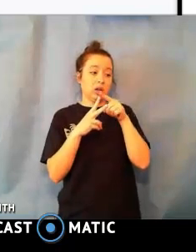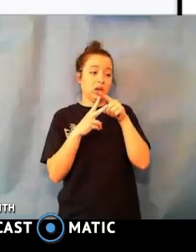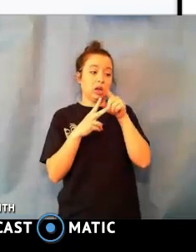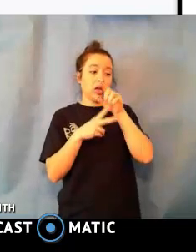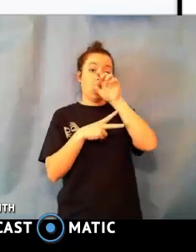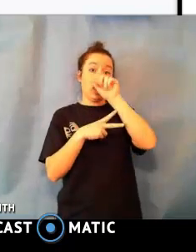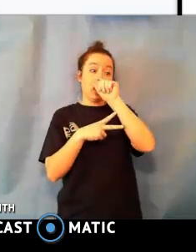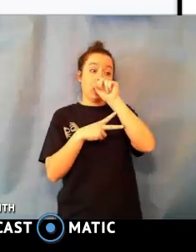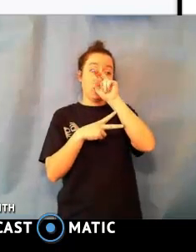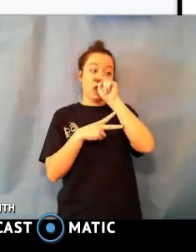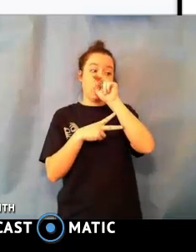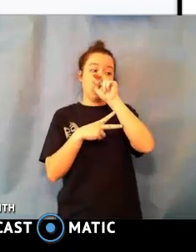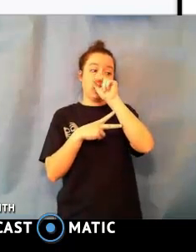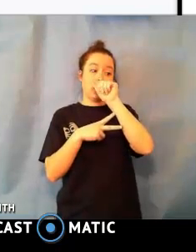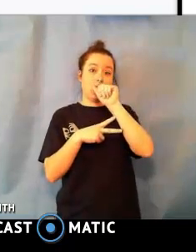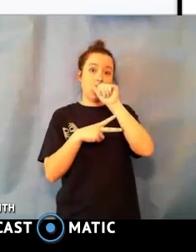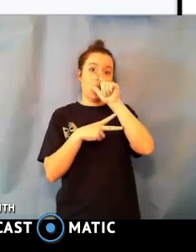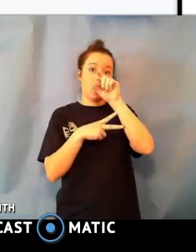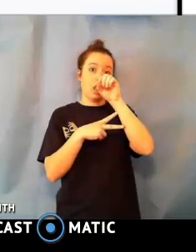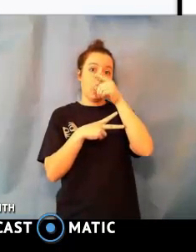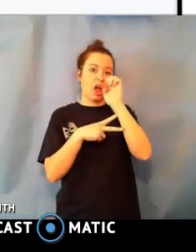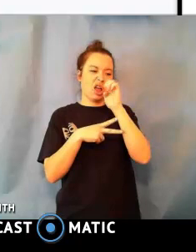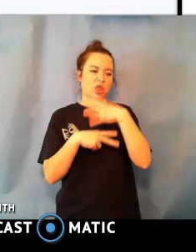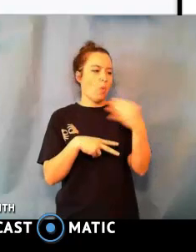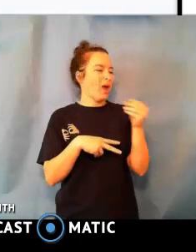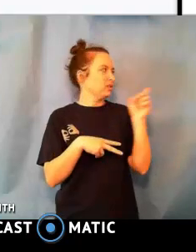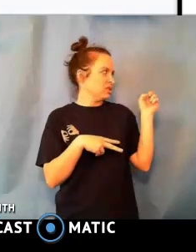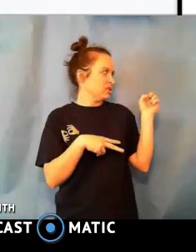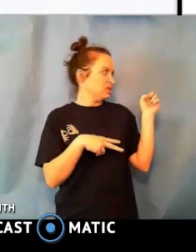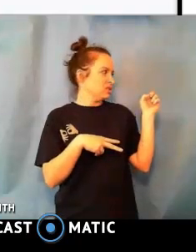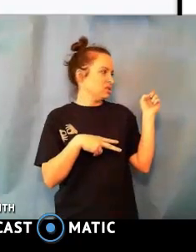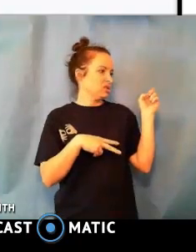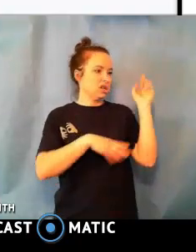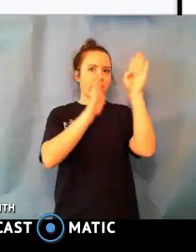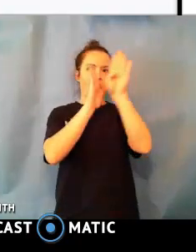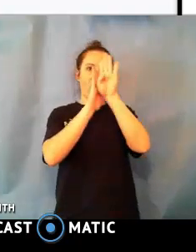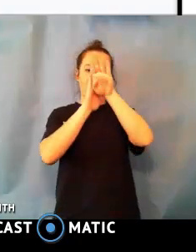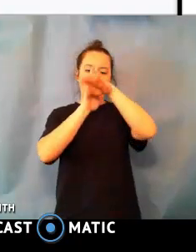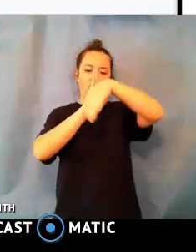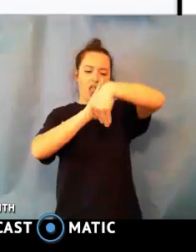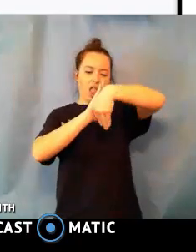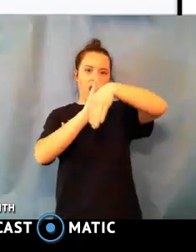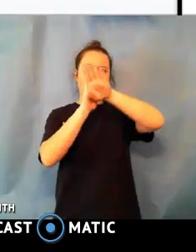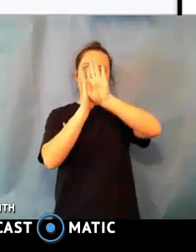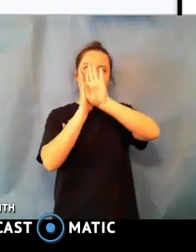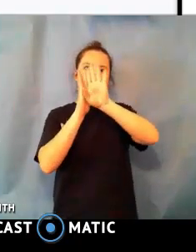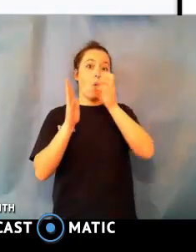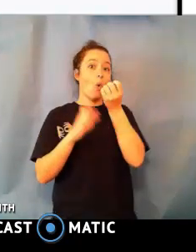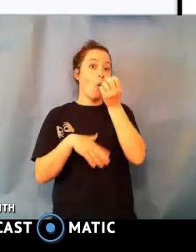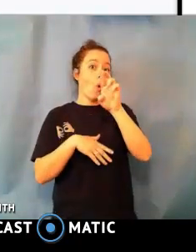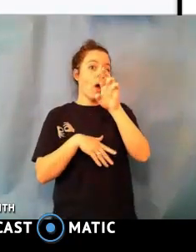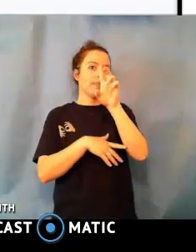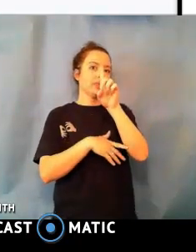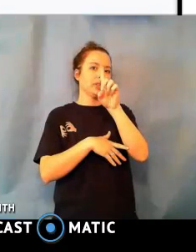an analog clock, like this white clock, where it has hands that move around. And we can